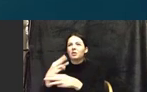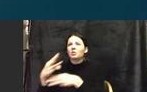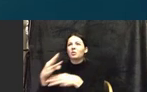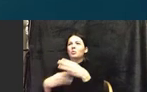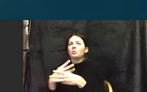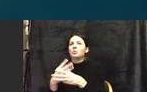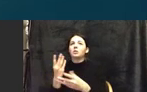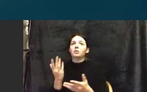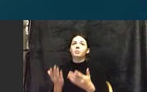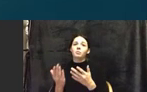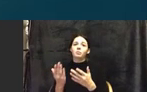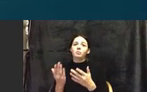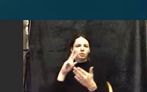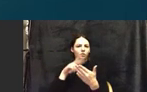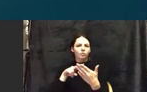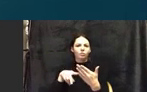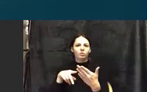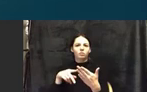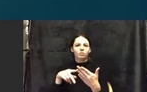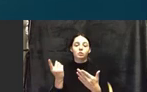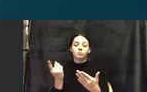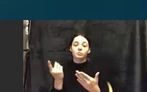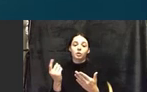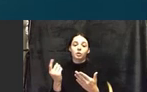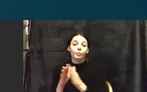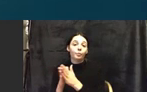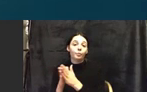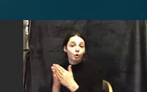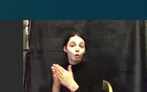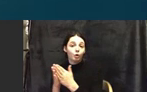it be a book, whether it be a magazine, whether it be a newspaper article,